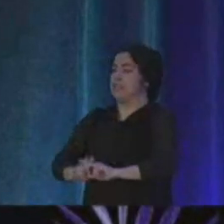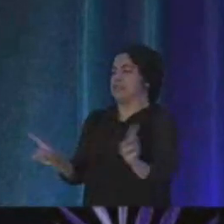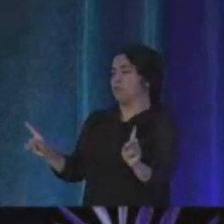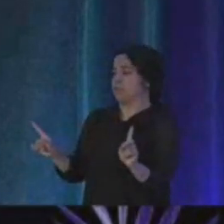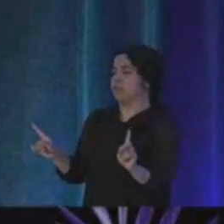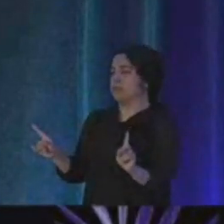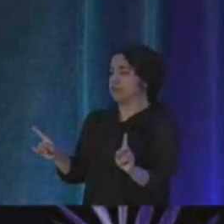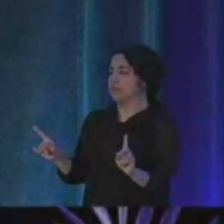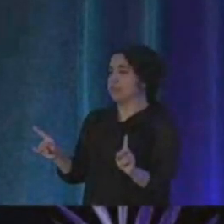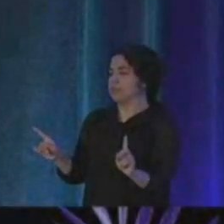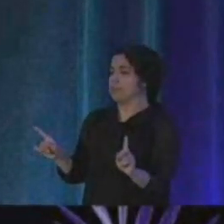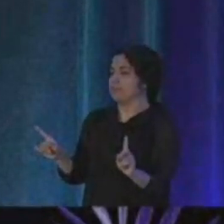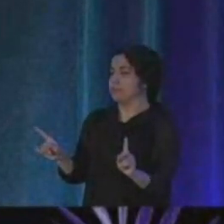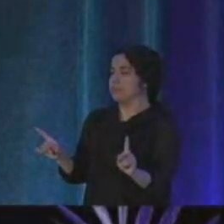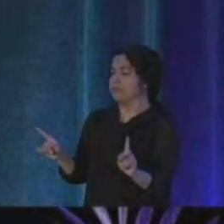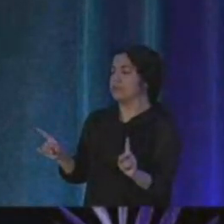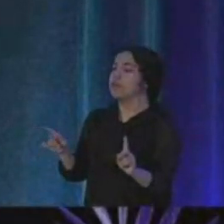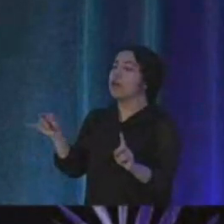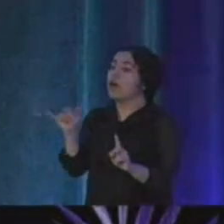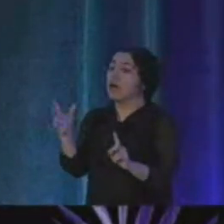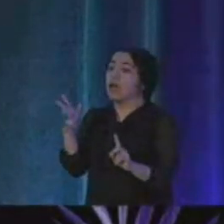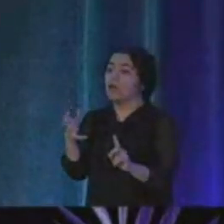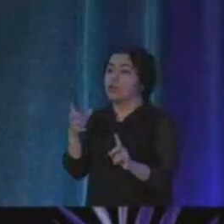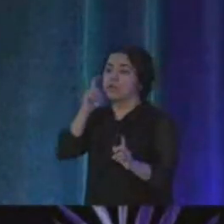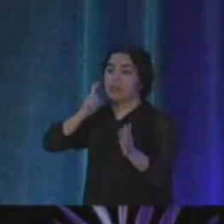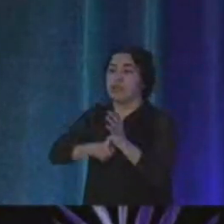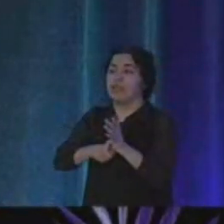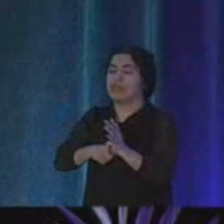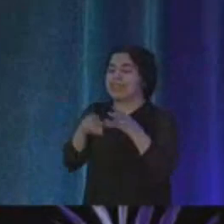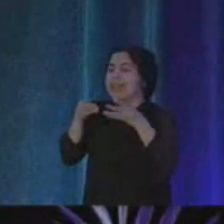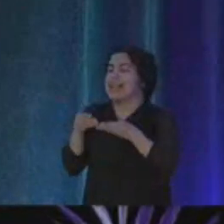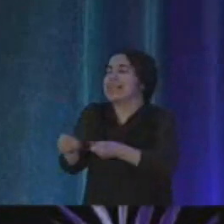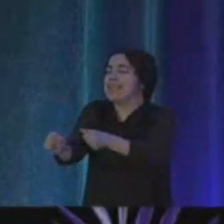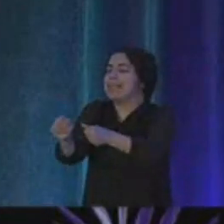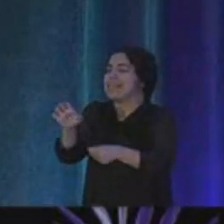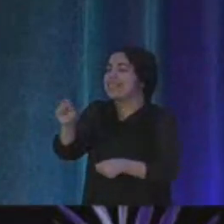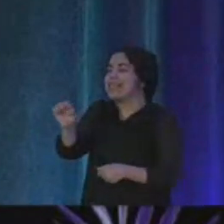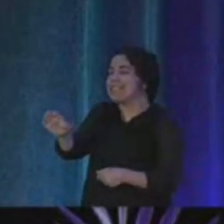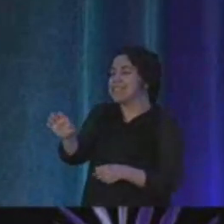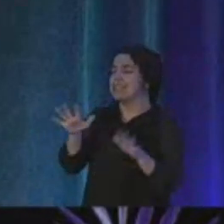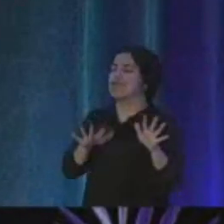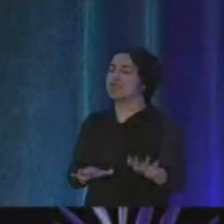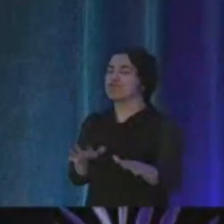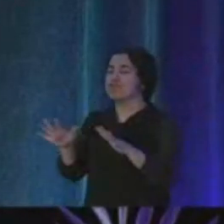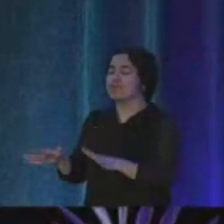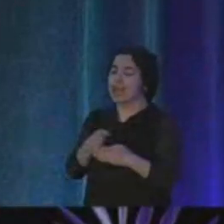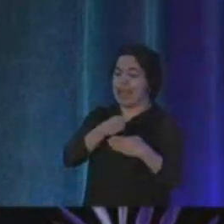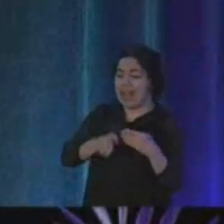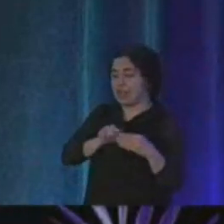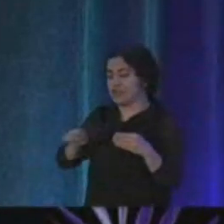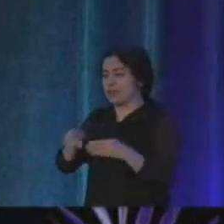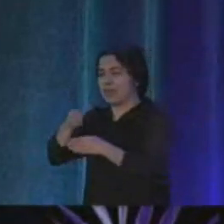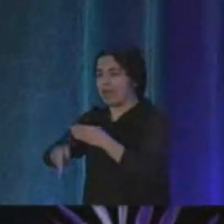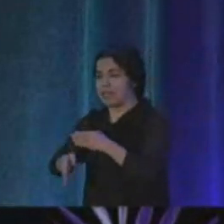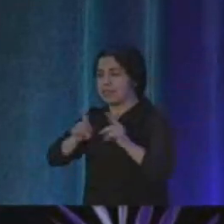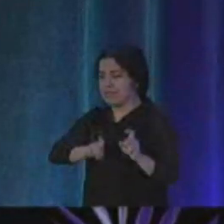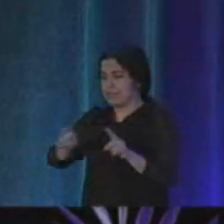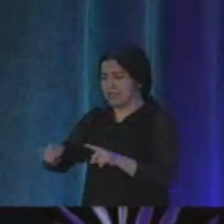core. And then I like to call out the ease of end-to-end testing because I'm a testing advocate and I